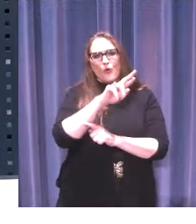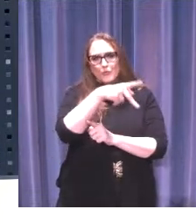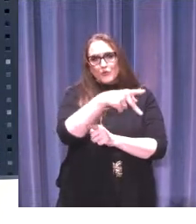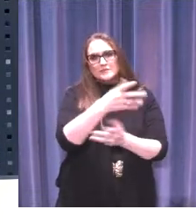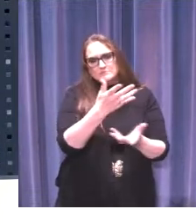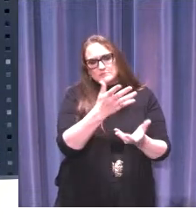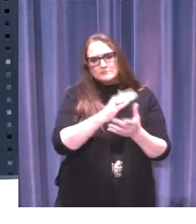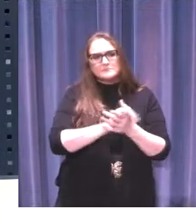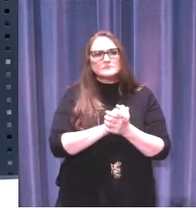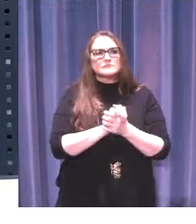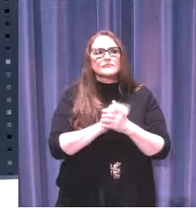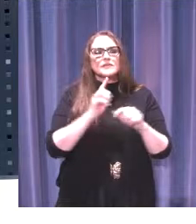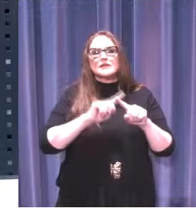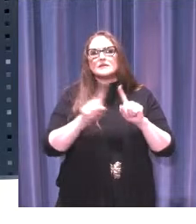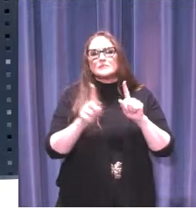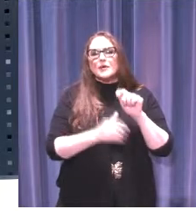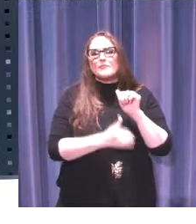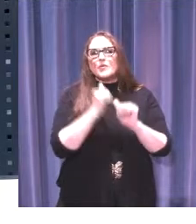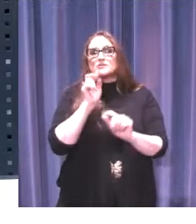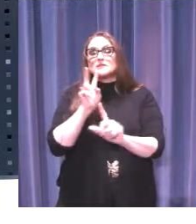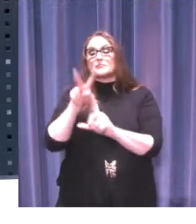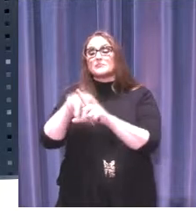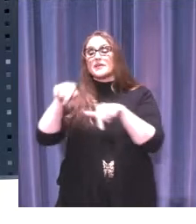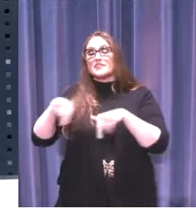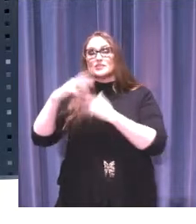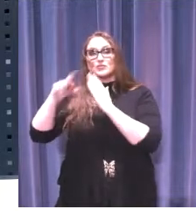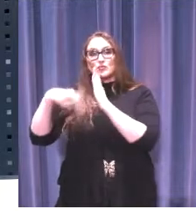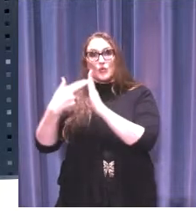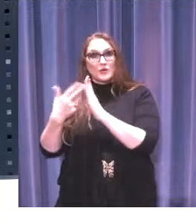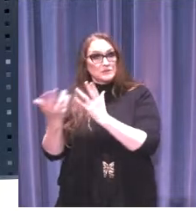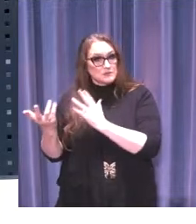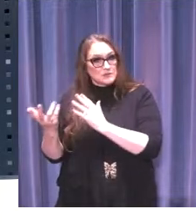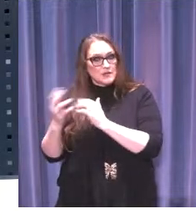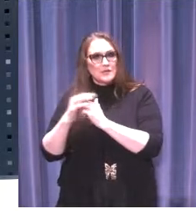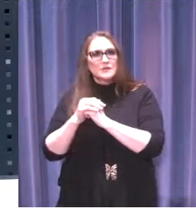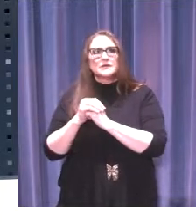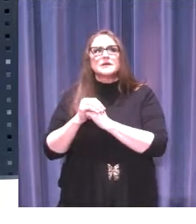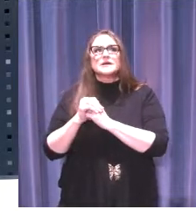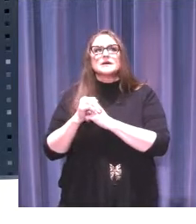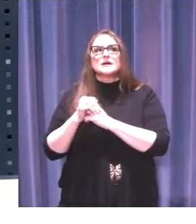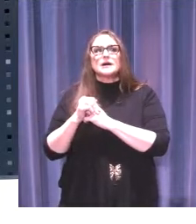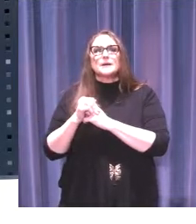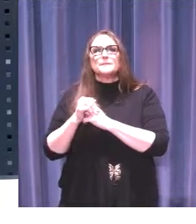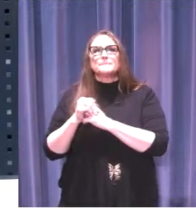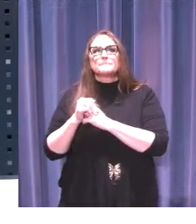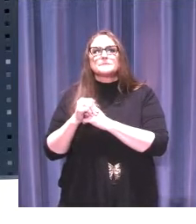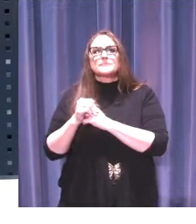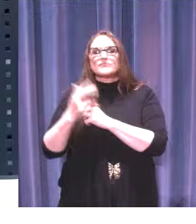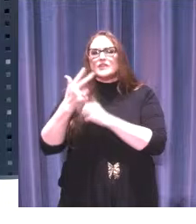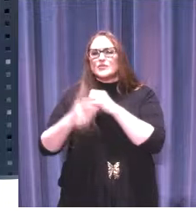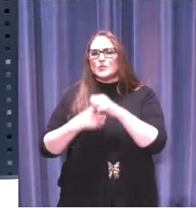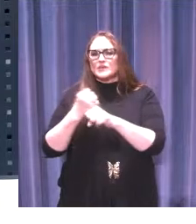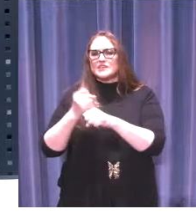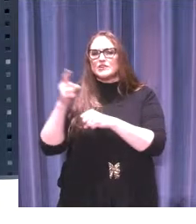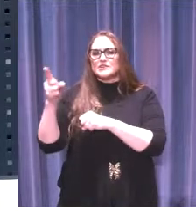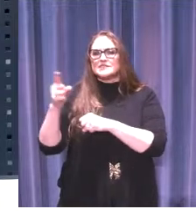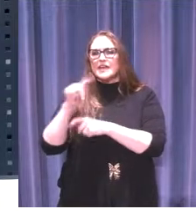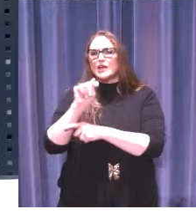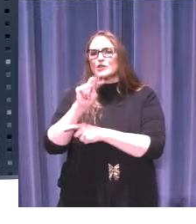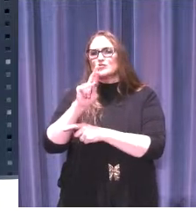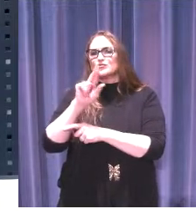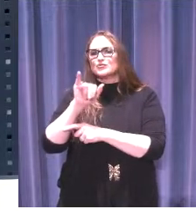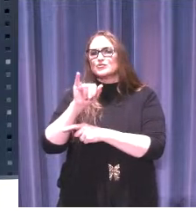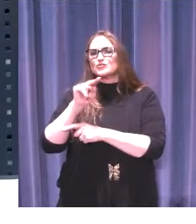However, most applicable to this role was the 3 years that I spent at Trinity